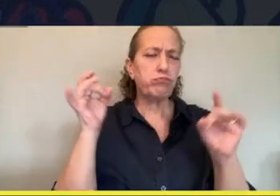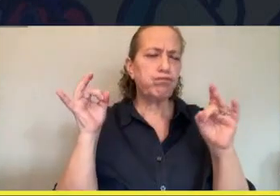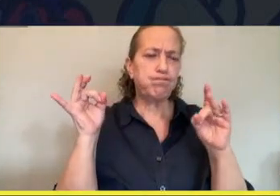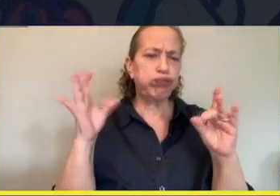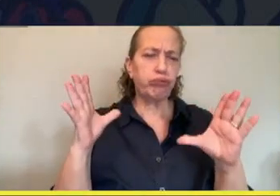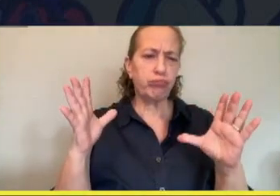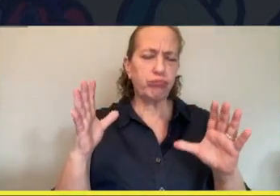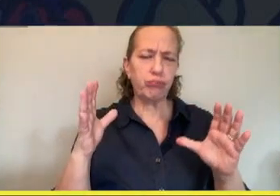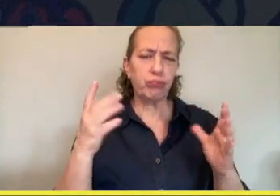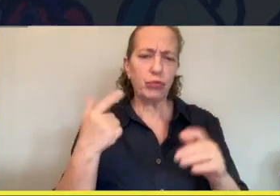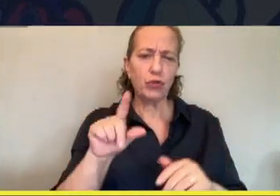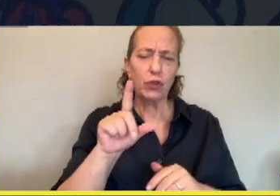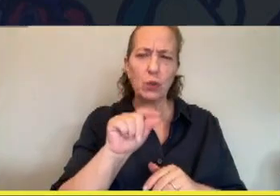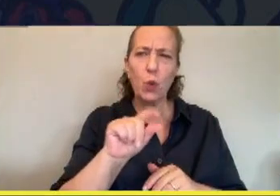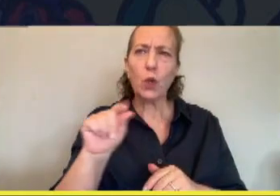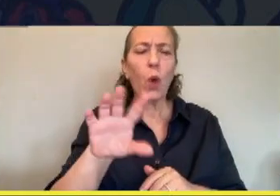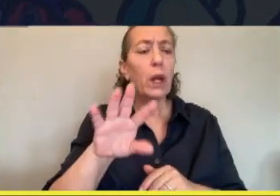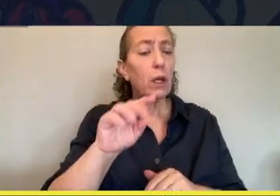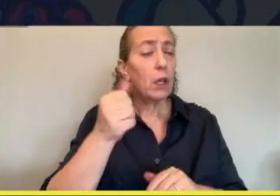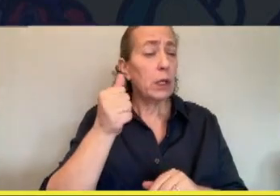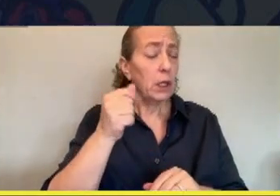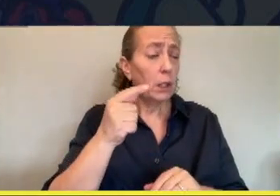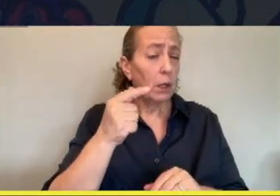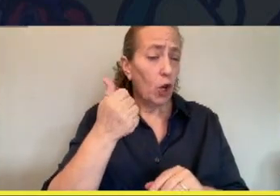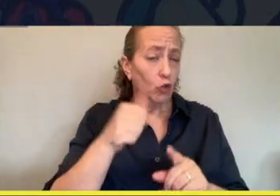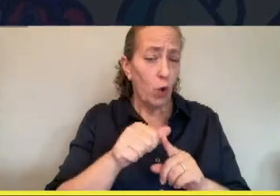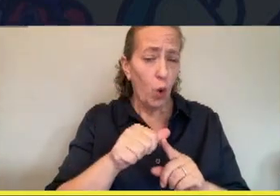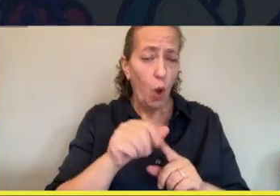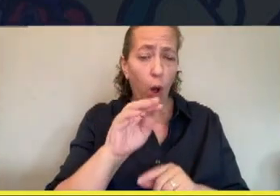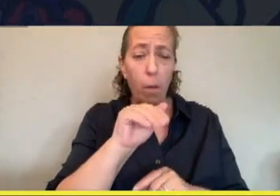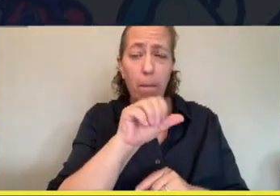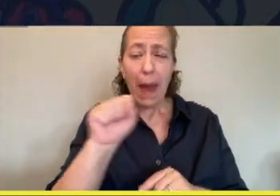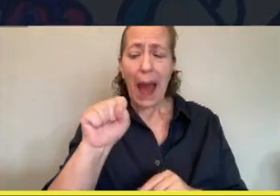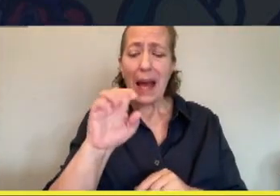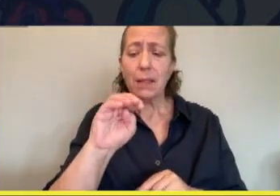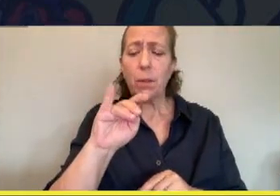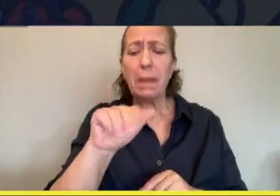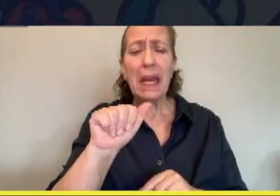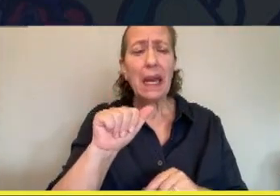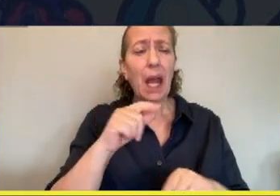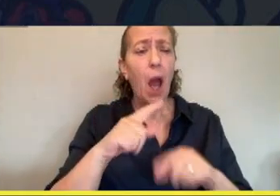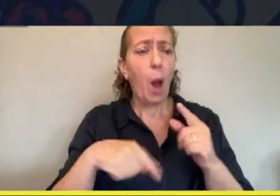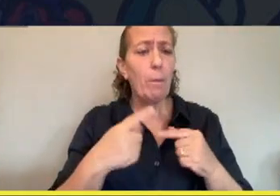us recall the mass media breaking news about the widespread